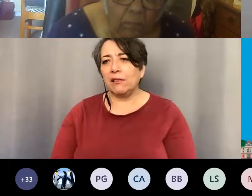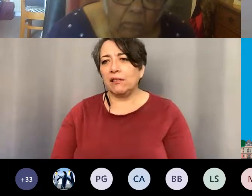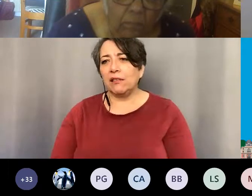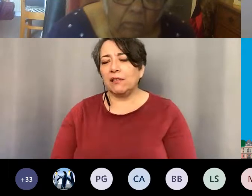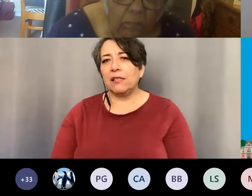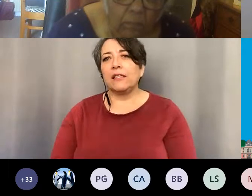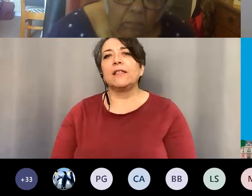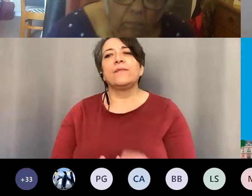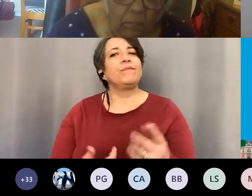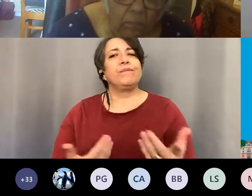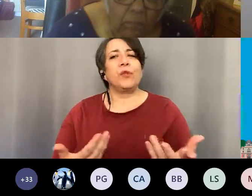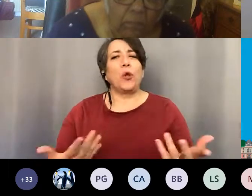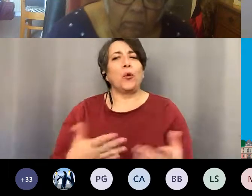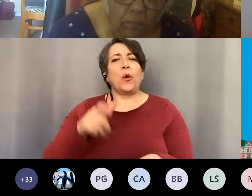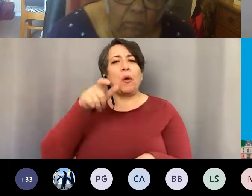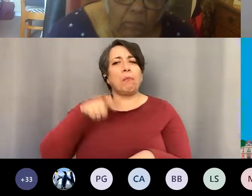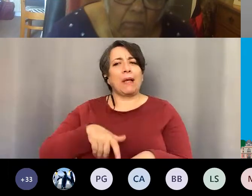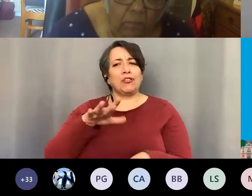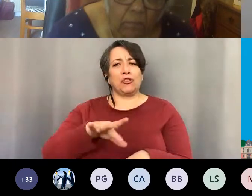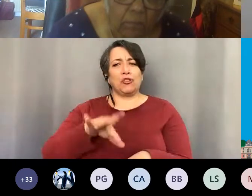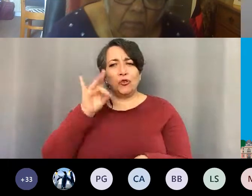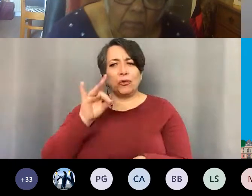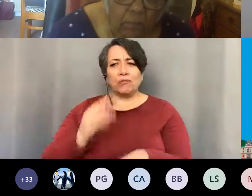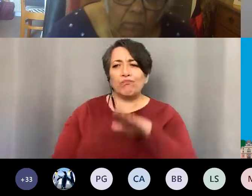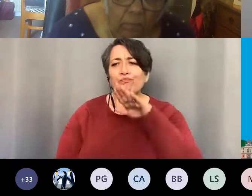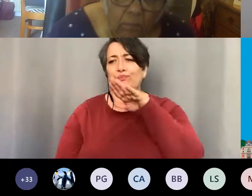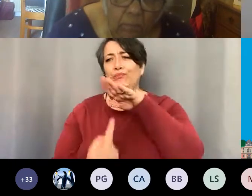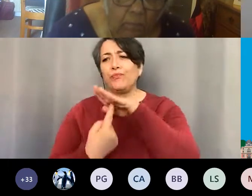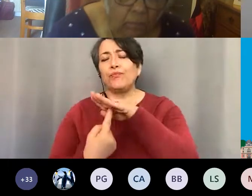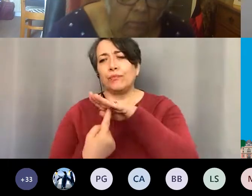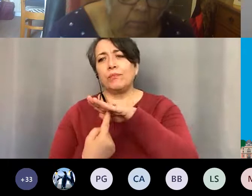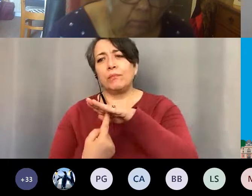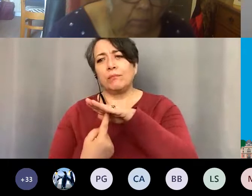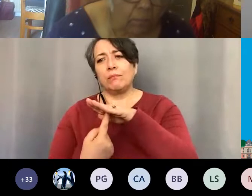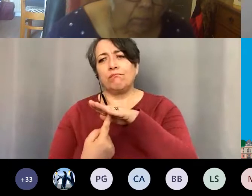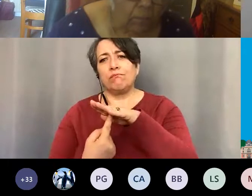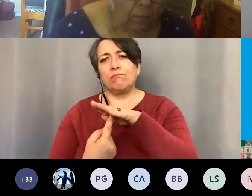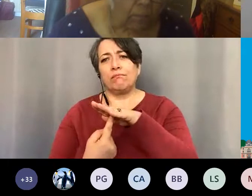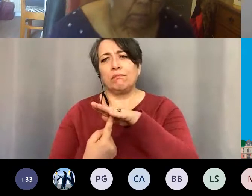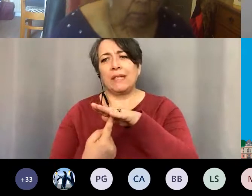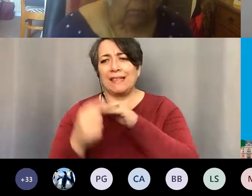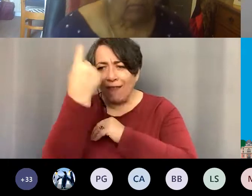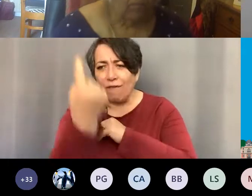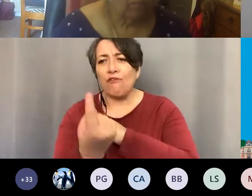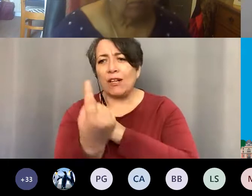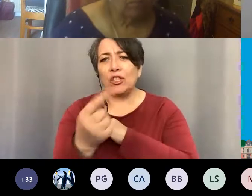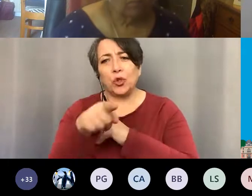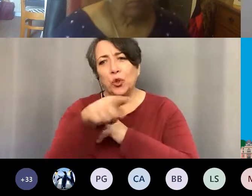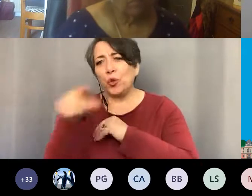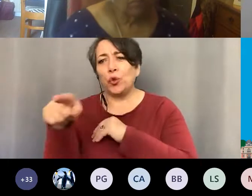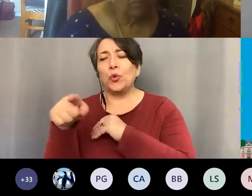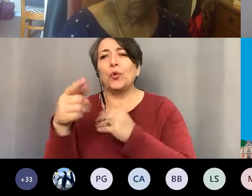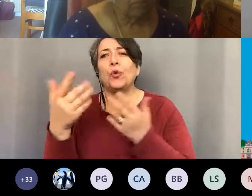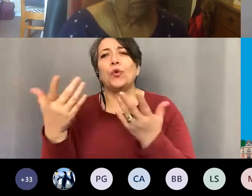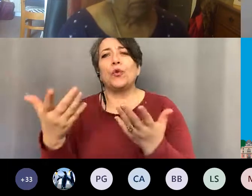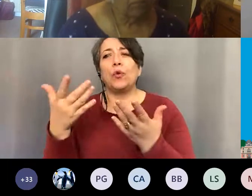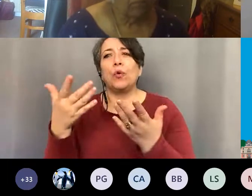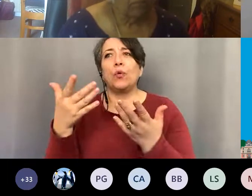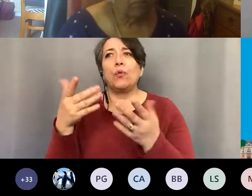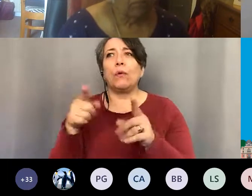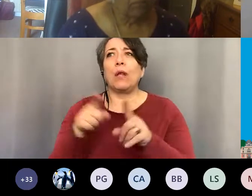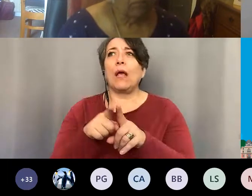patient choice comes front and centre of them all, and we're really focused on that throughout all the programmes. So, for example, when Luke talked to